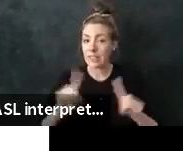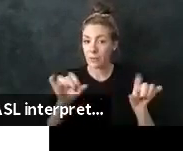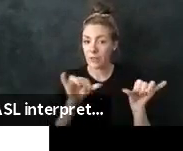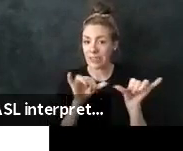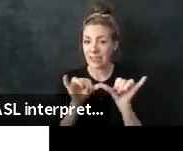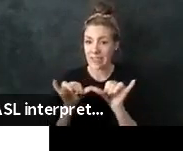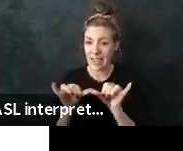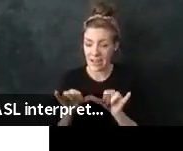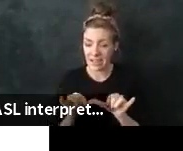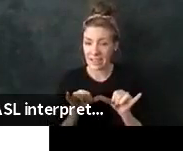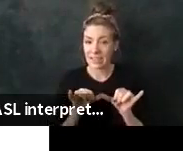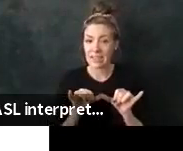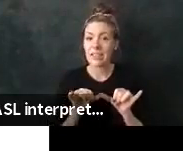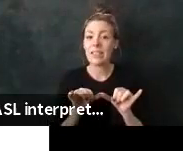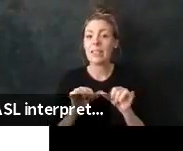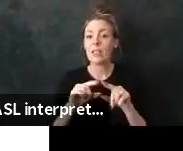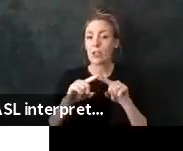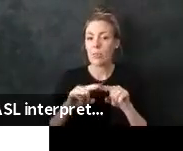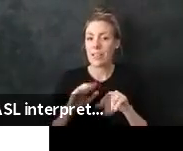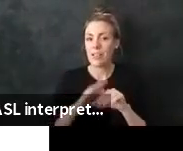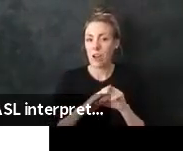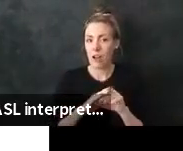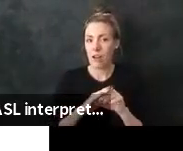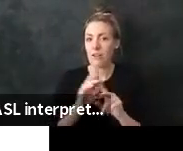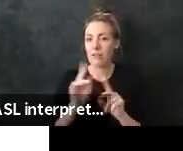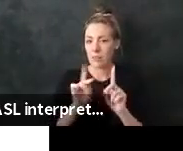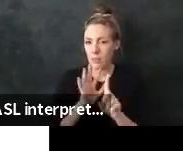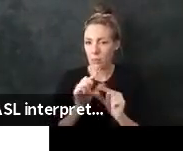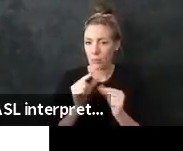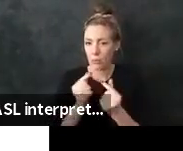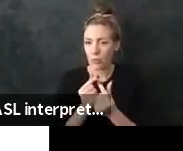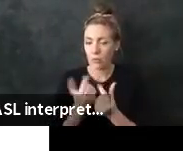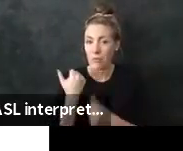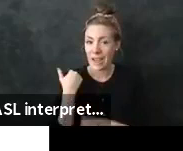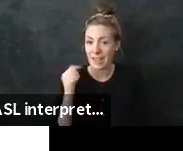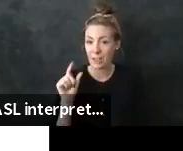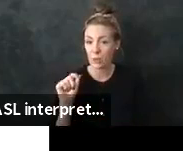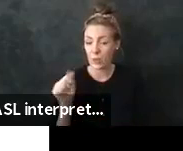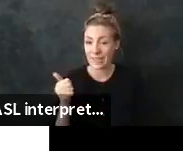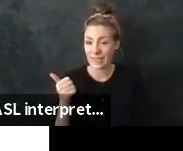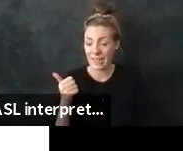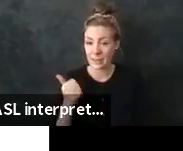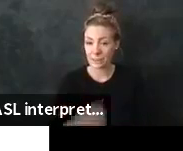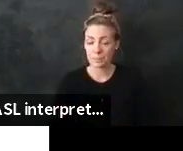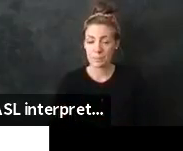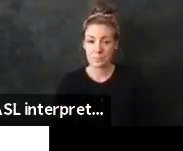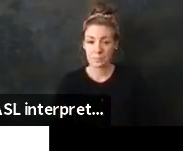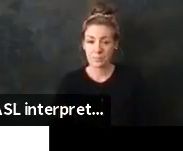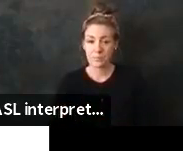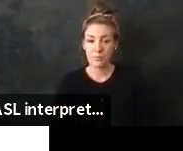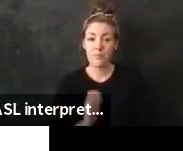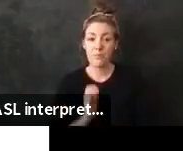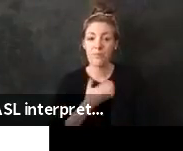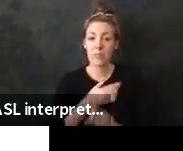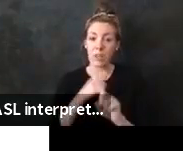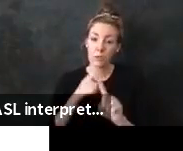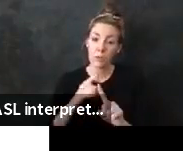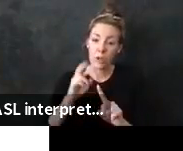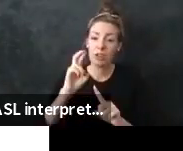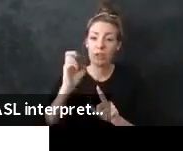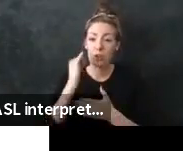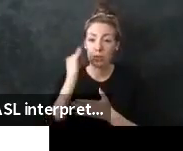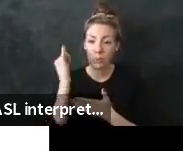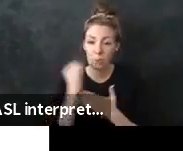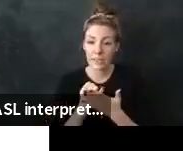population balanced. This was based on 2010. So our goal is to redraw the